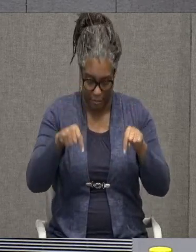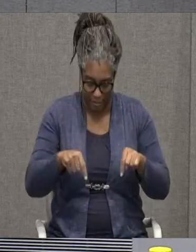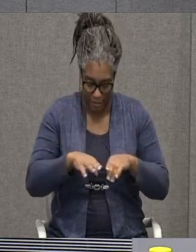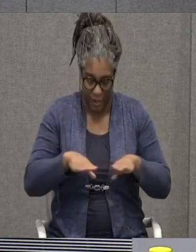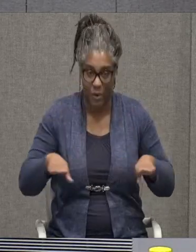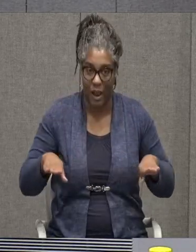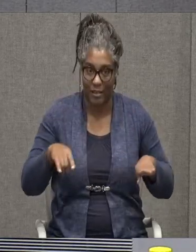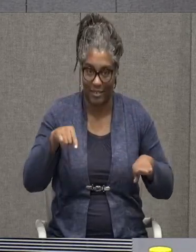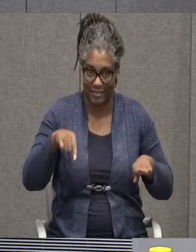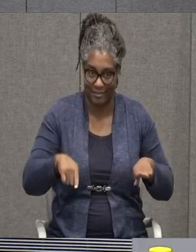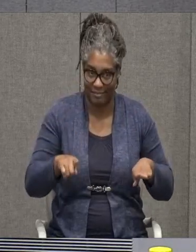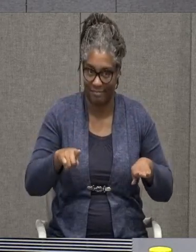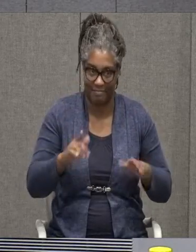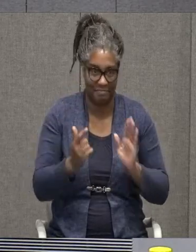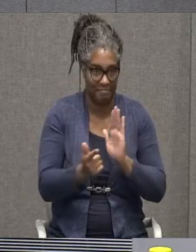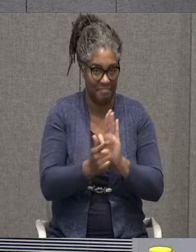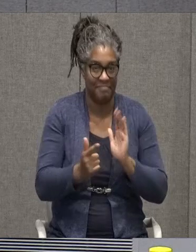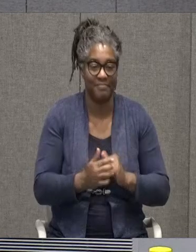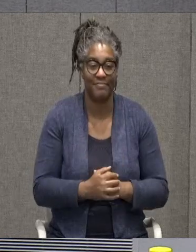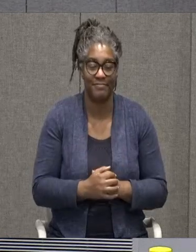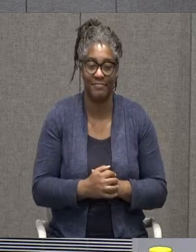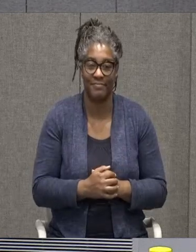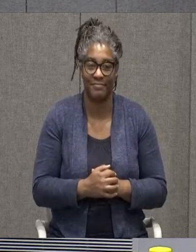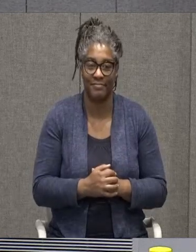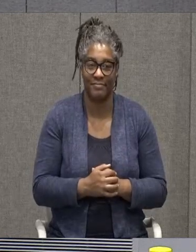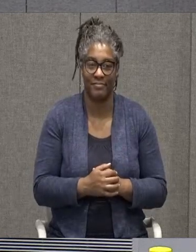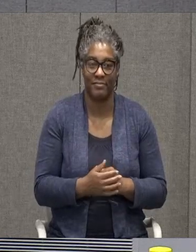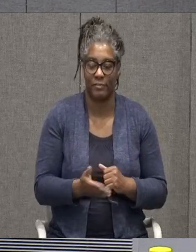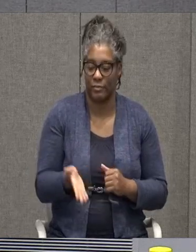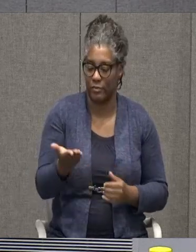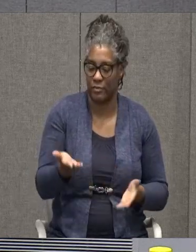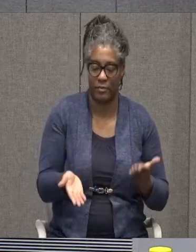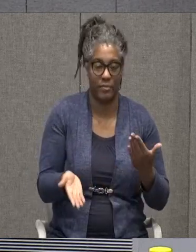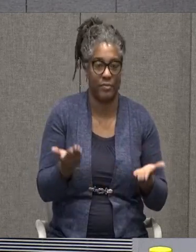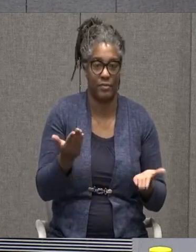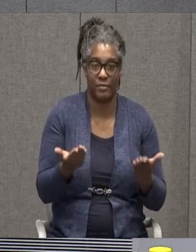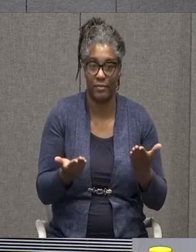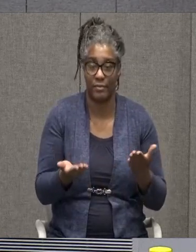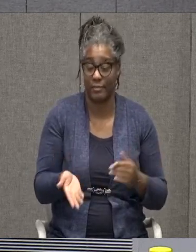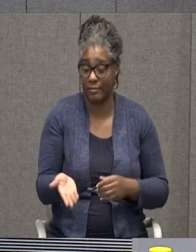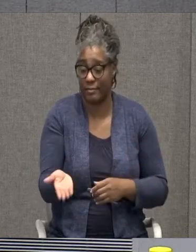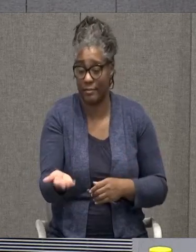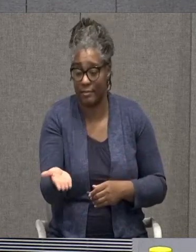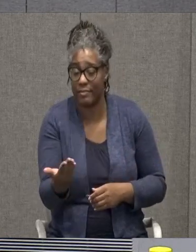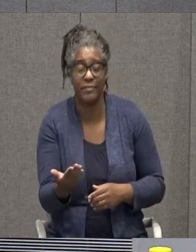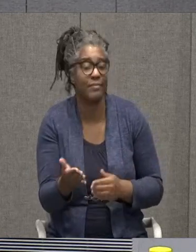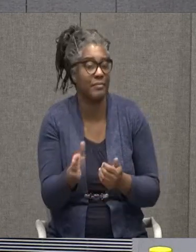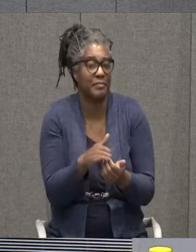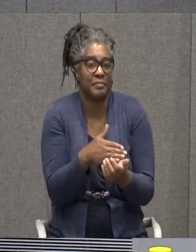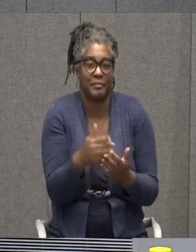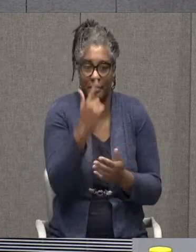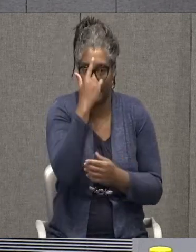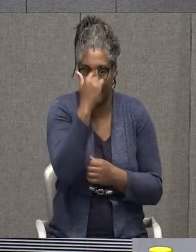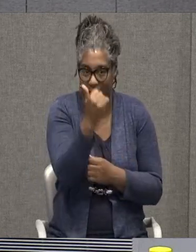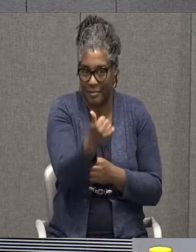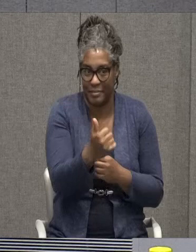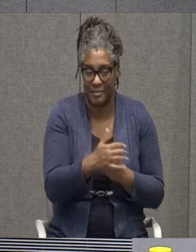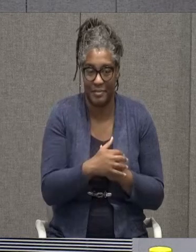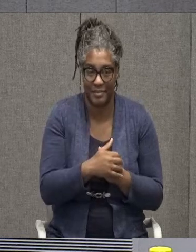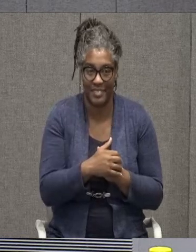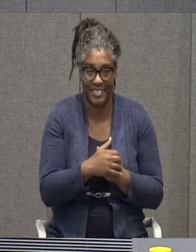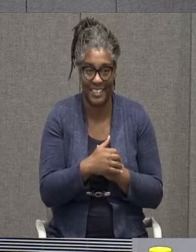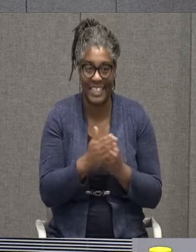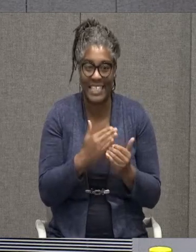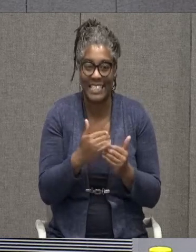alternate between one hand and the other, whichever way is easiest for you to keep the balloons in the air. All right, let's try